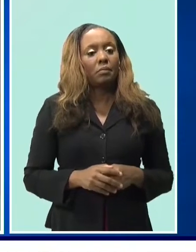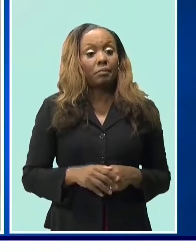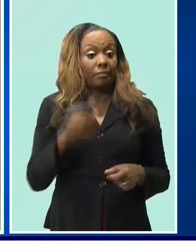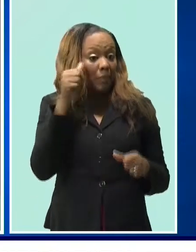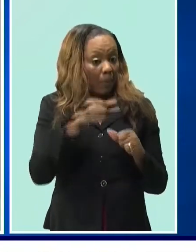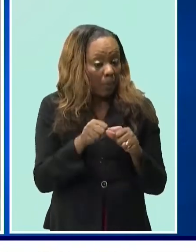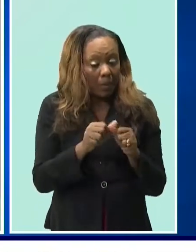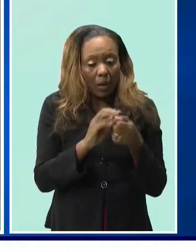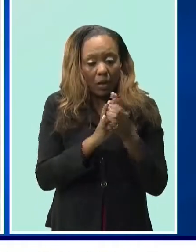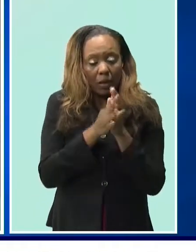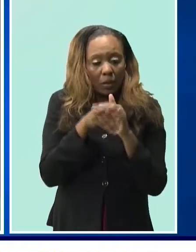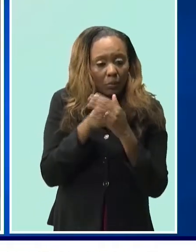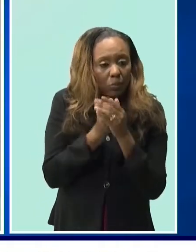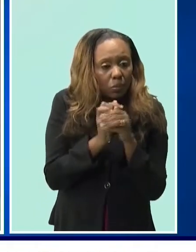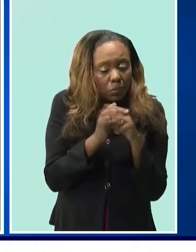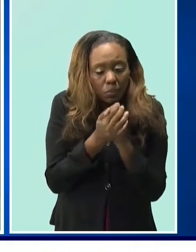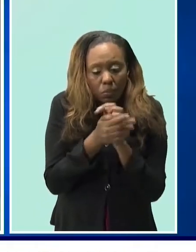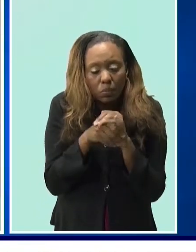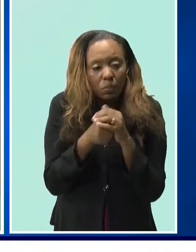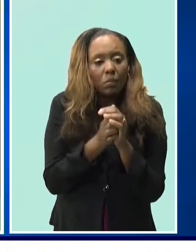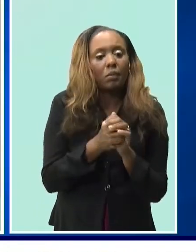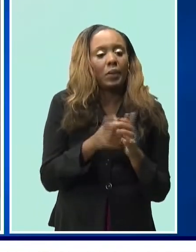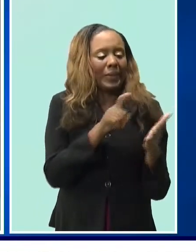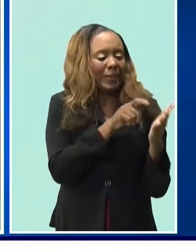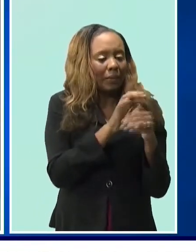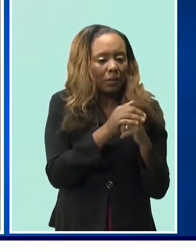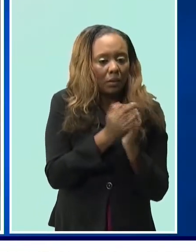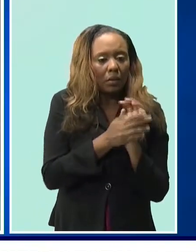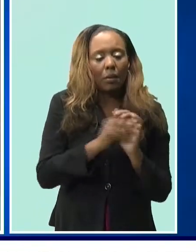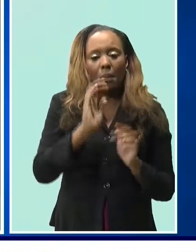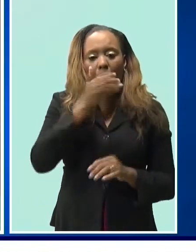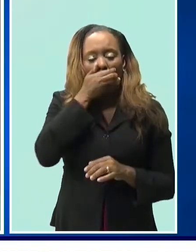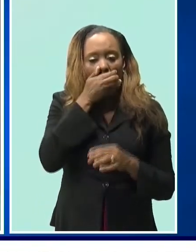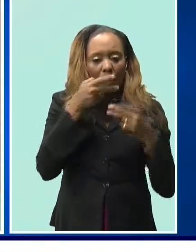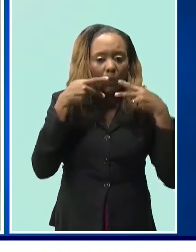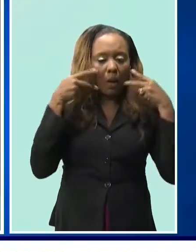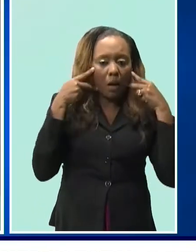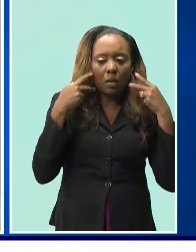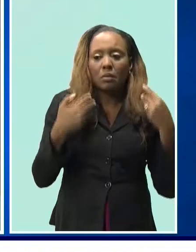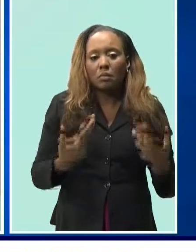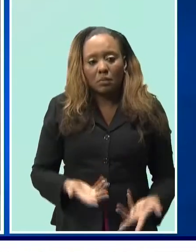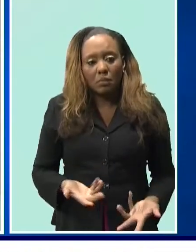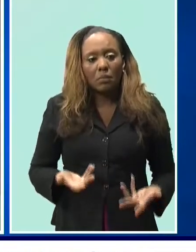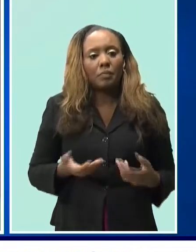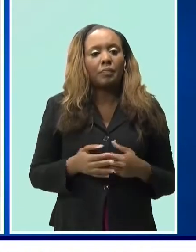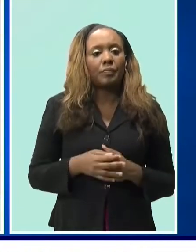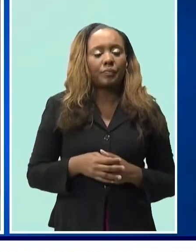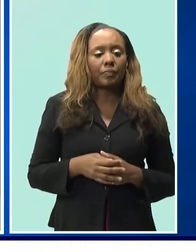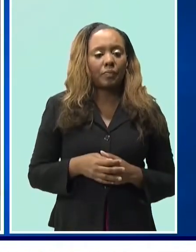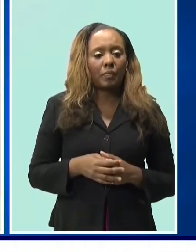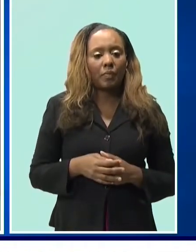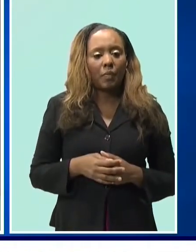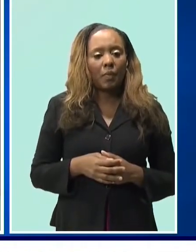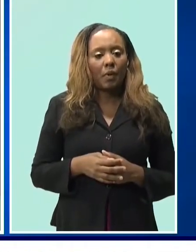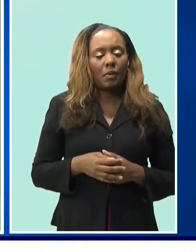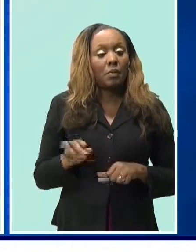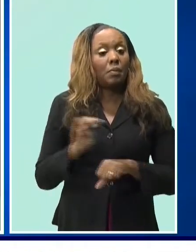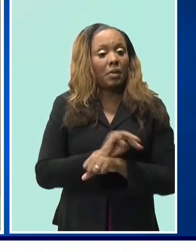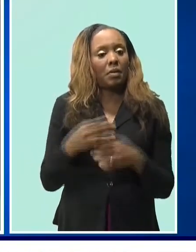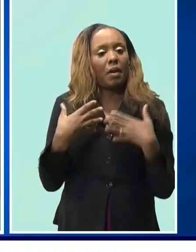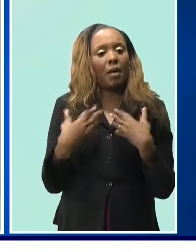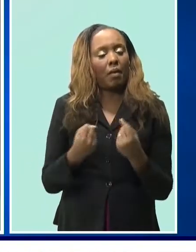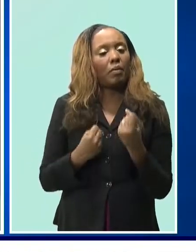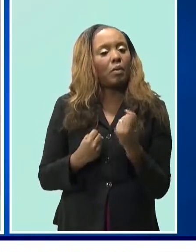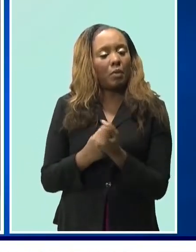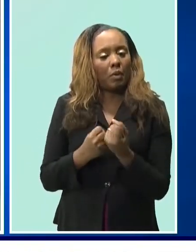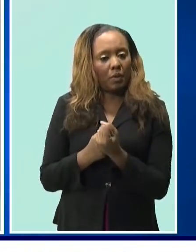hygiene, and of course we would have talked about the use of masks by the general public, a position that the Ministry of Health and Wellness